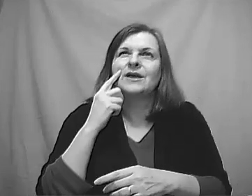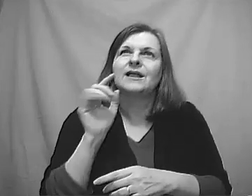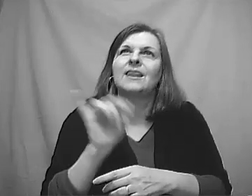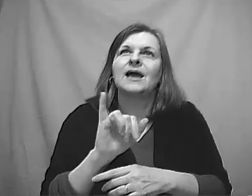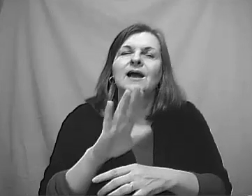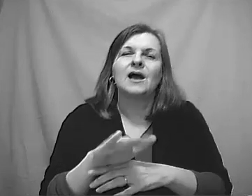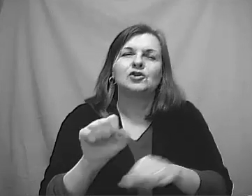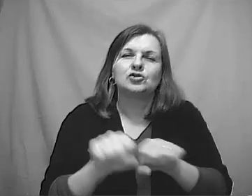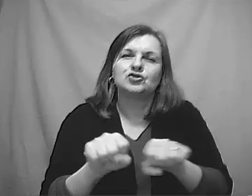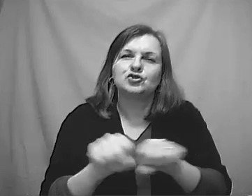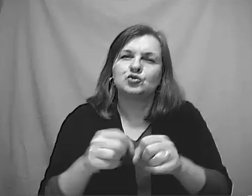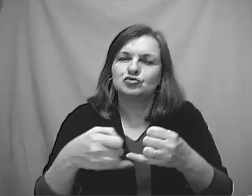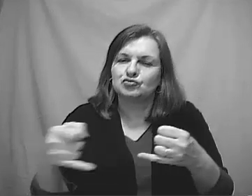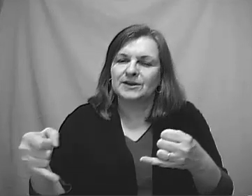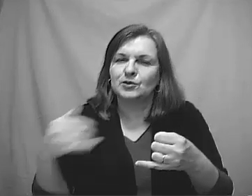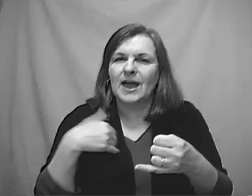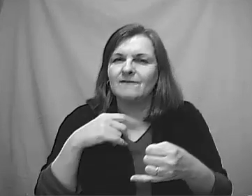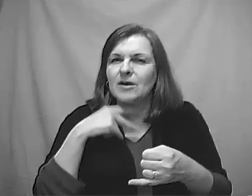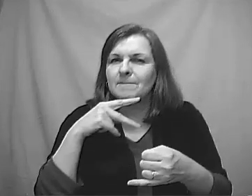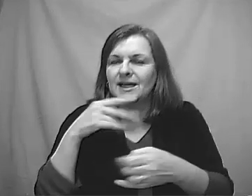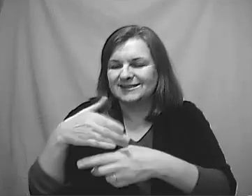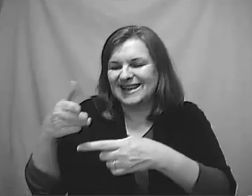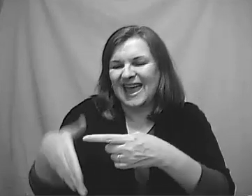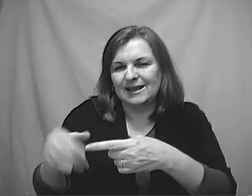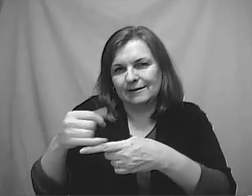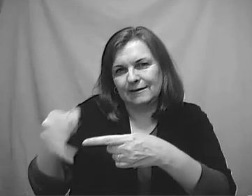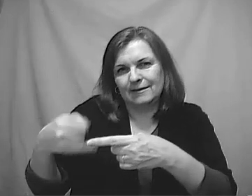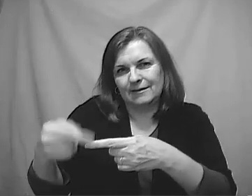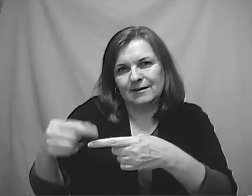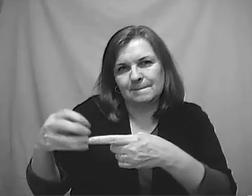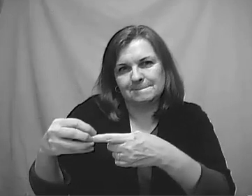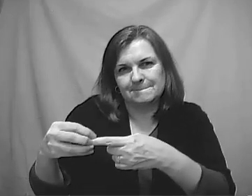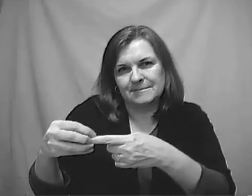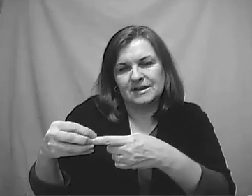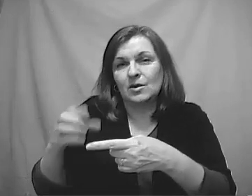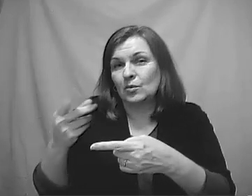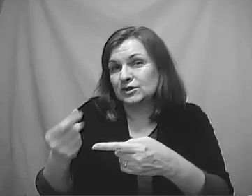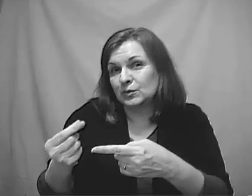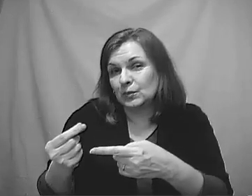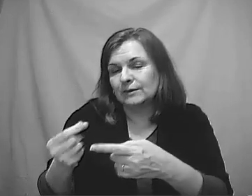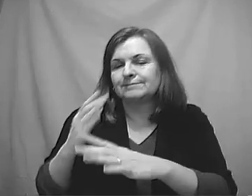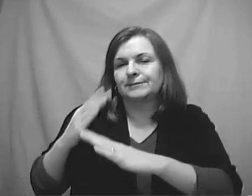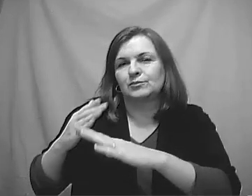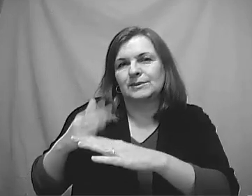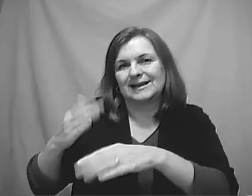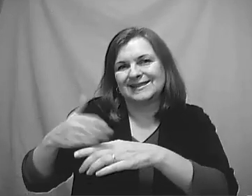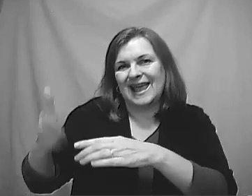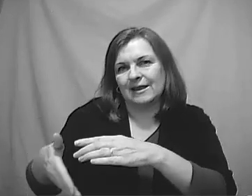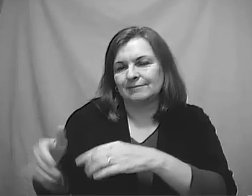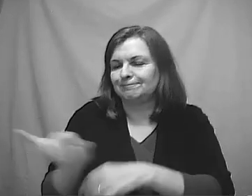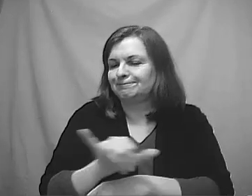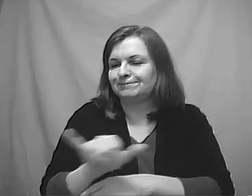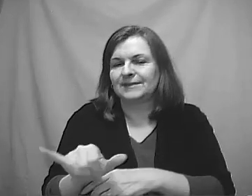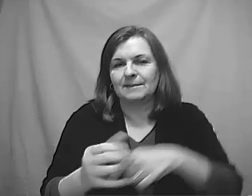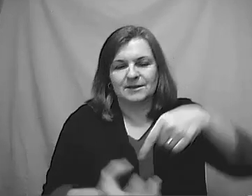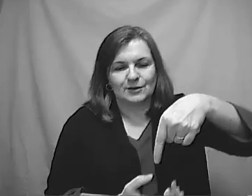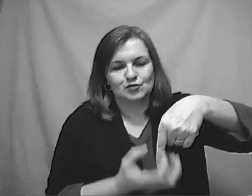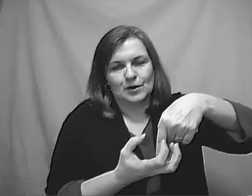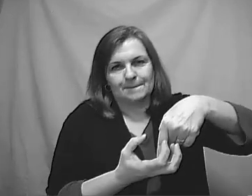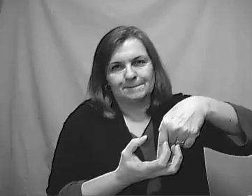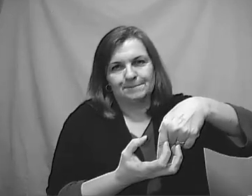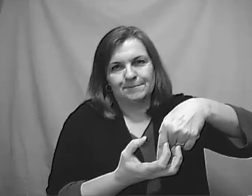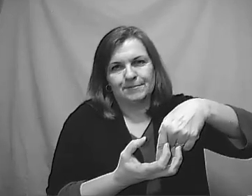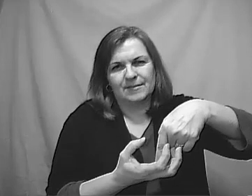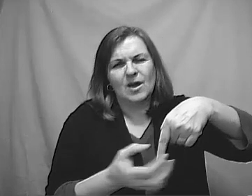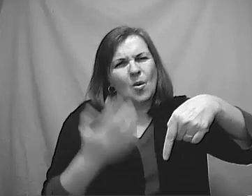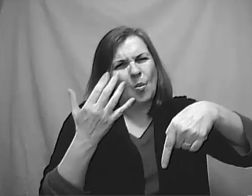I think about this like the little plastic end on your shoestrings. It protects the end. Now, when we